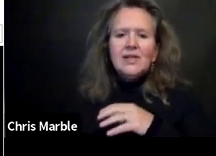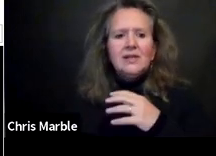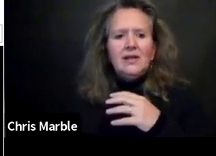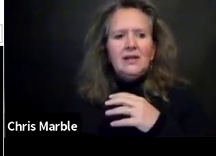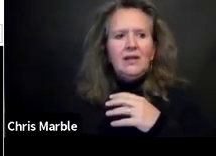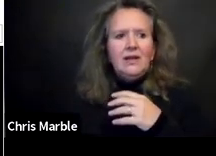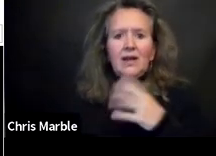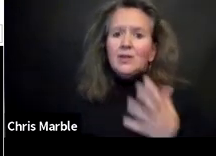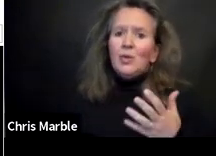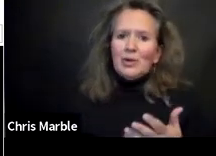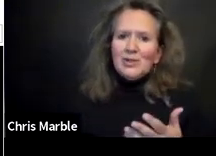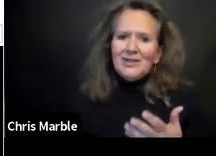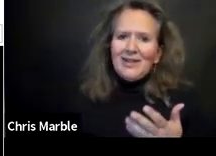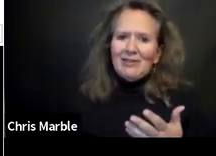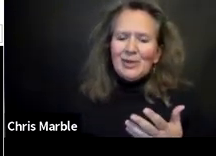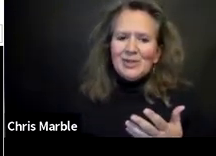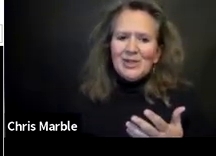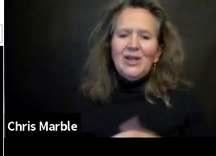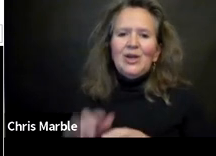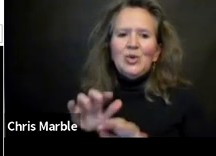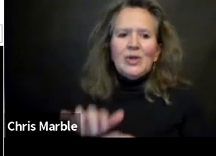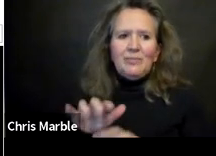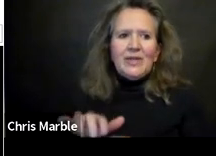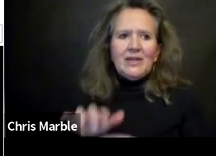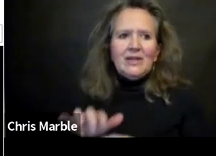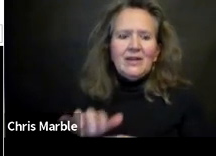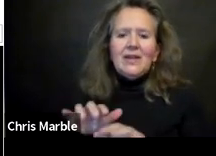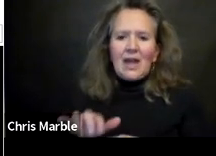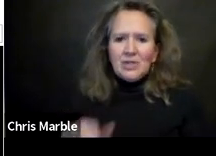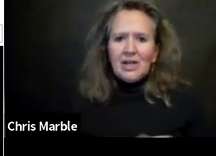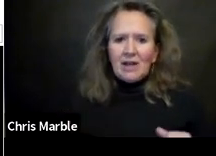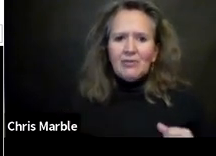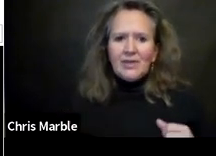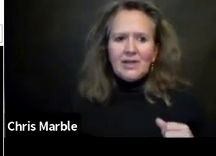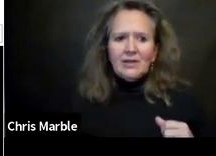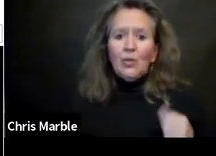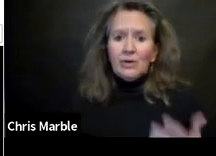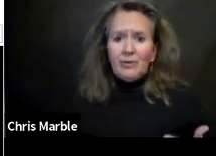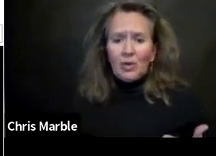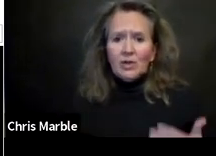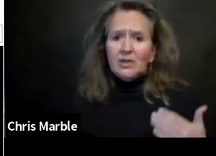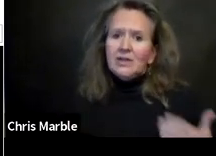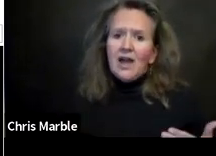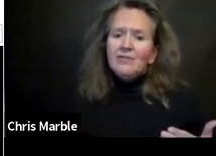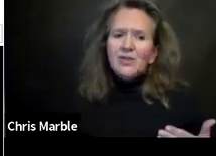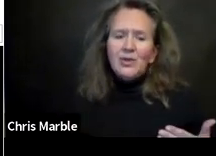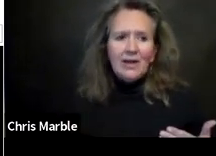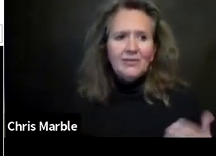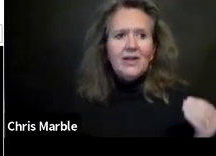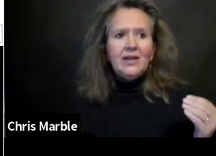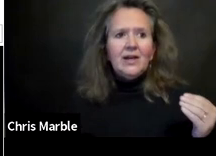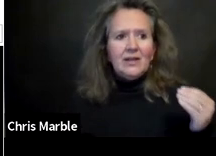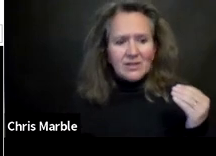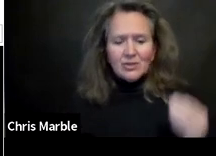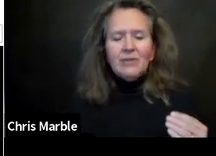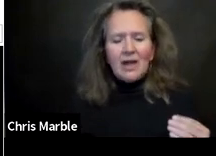captionist, it's an actual person, a live person, who would be captioning everything word for word live. And so you